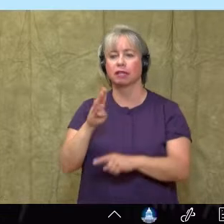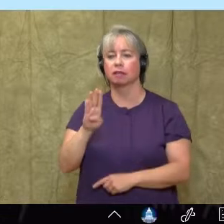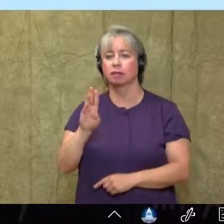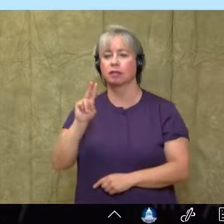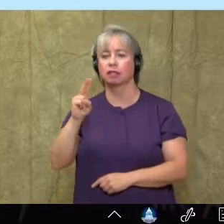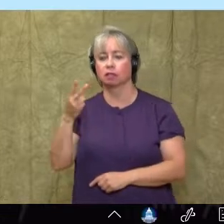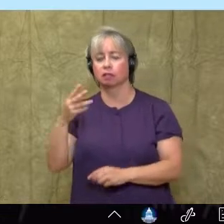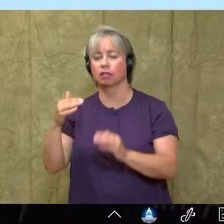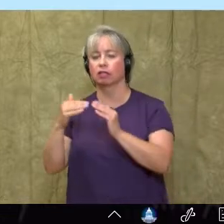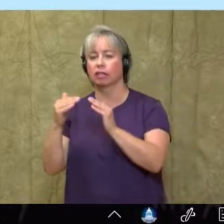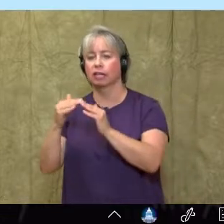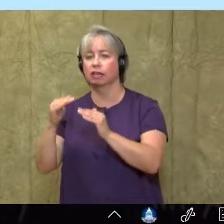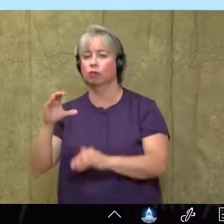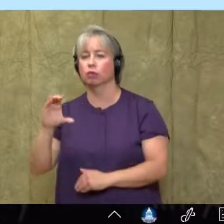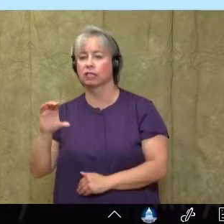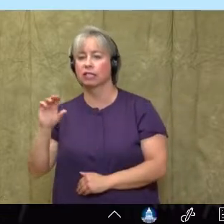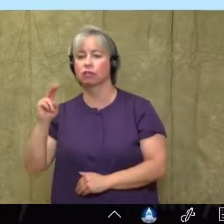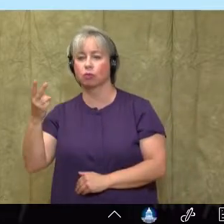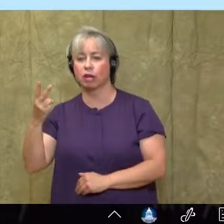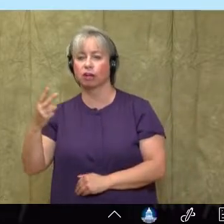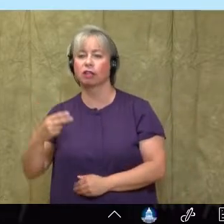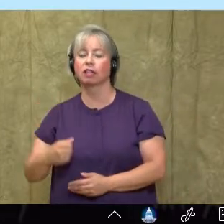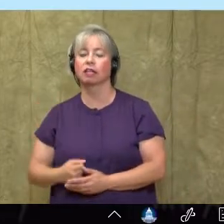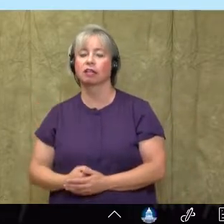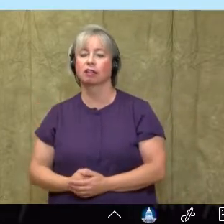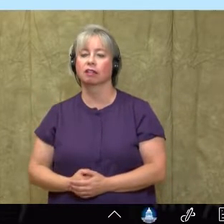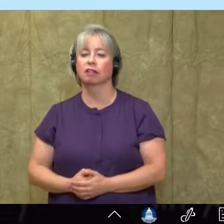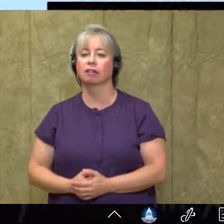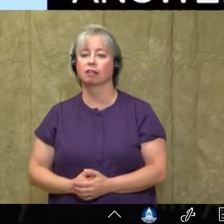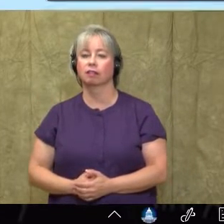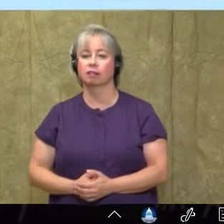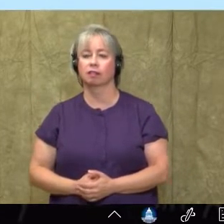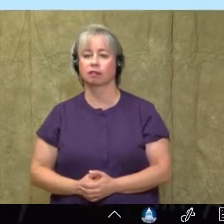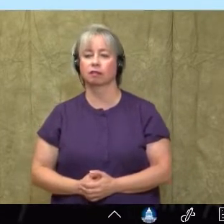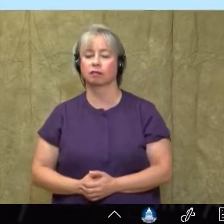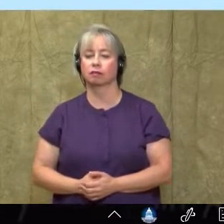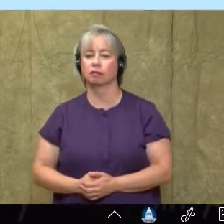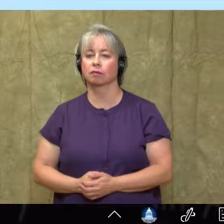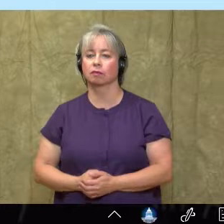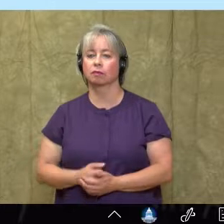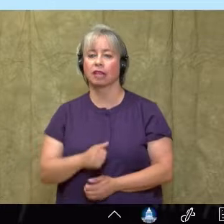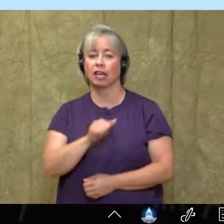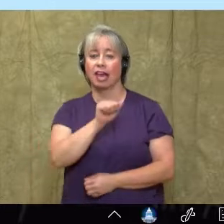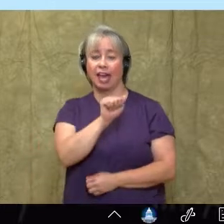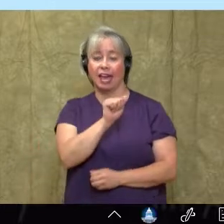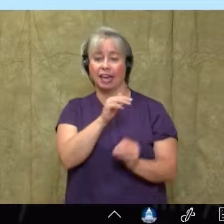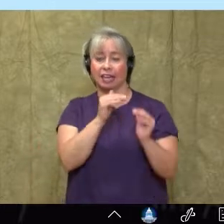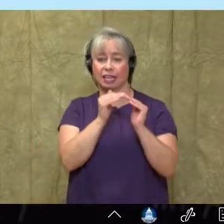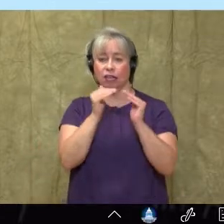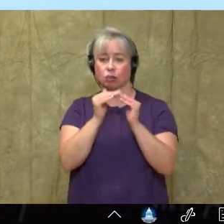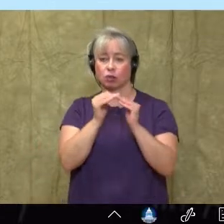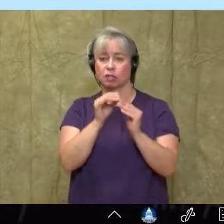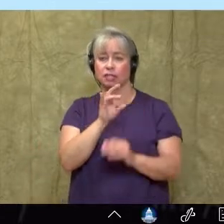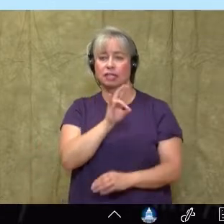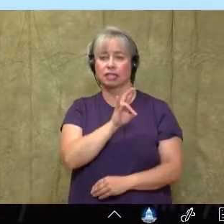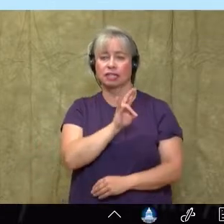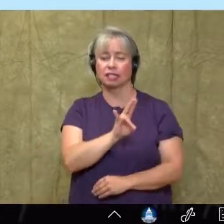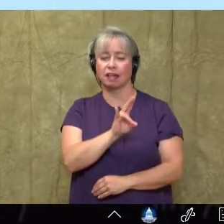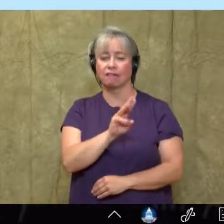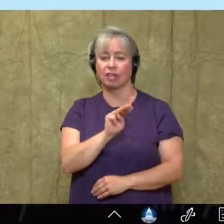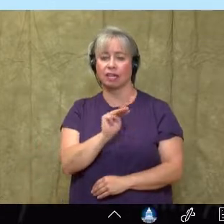b squared equals c squared. And our a would equal 7